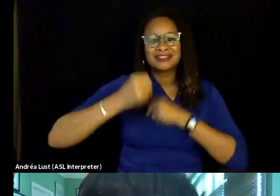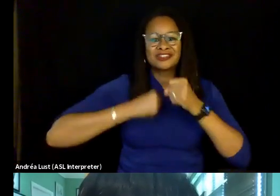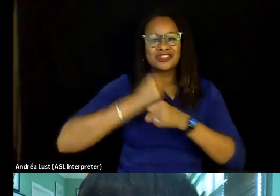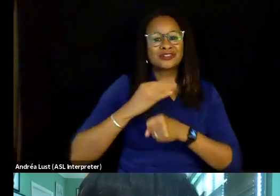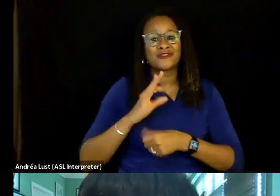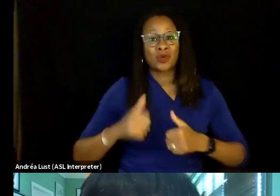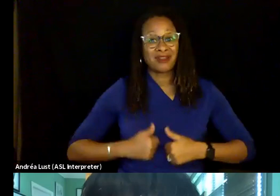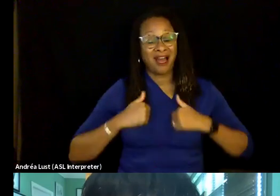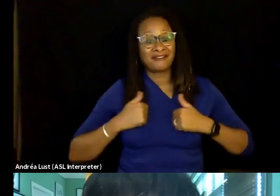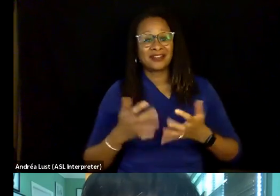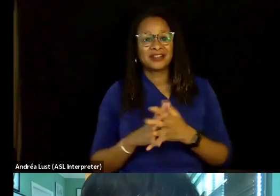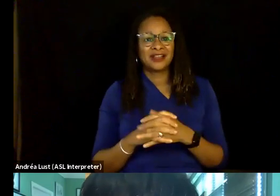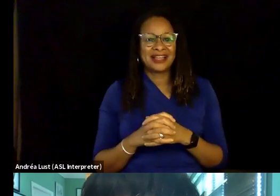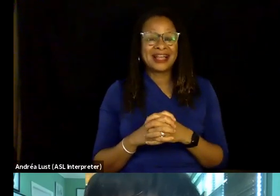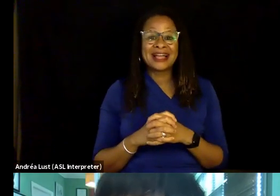life.